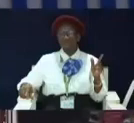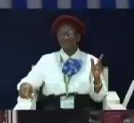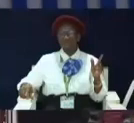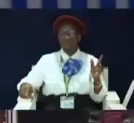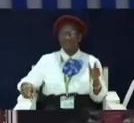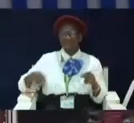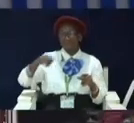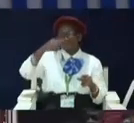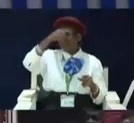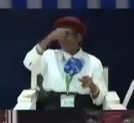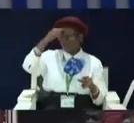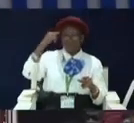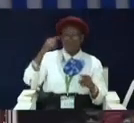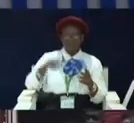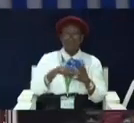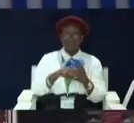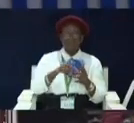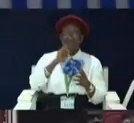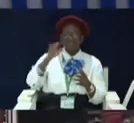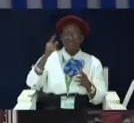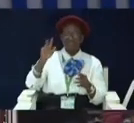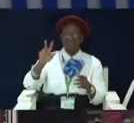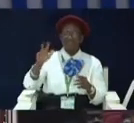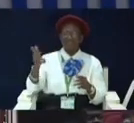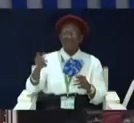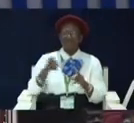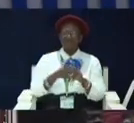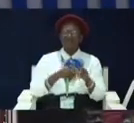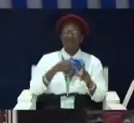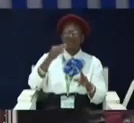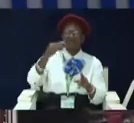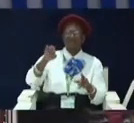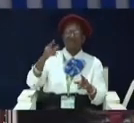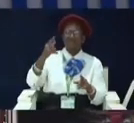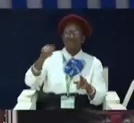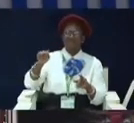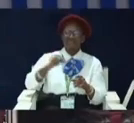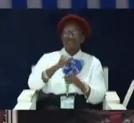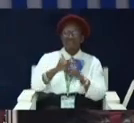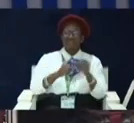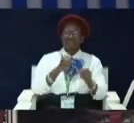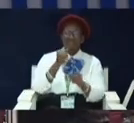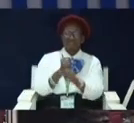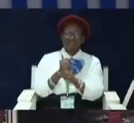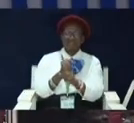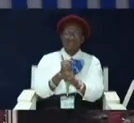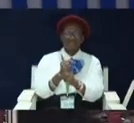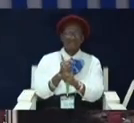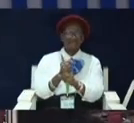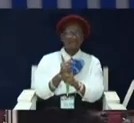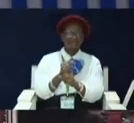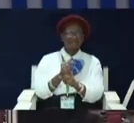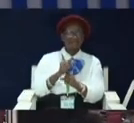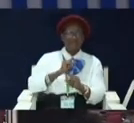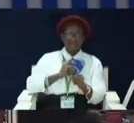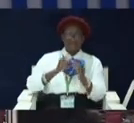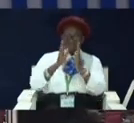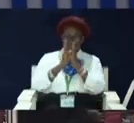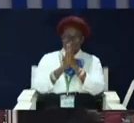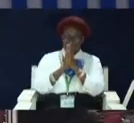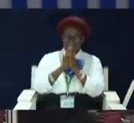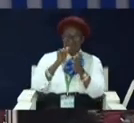Because this is the third month of the year. Nitori osu yi je osu keta ninu odun. I pray that